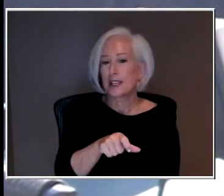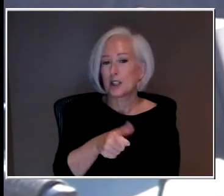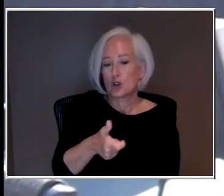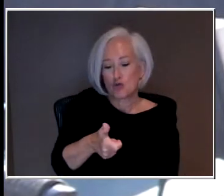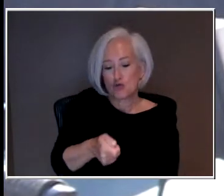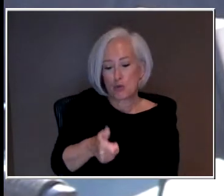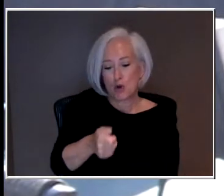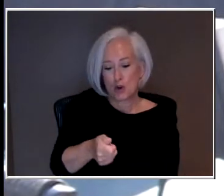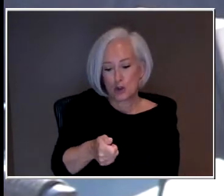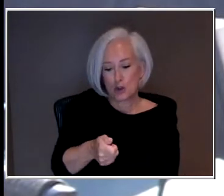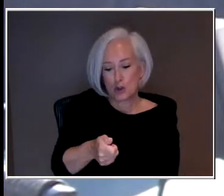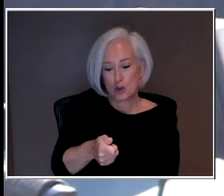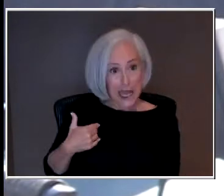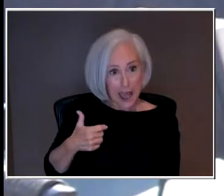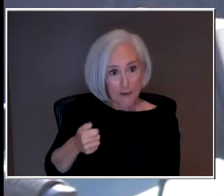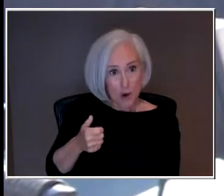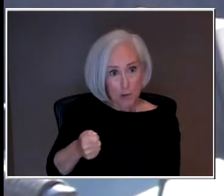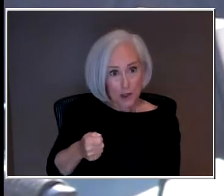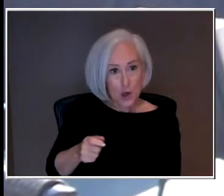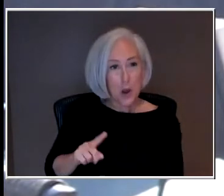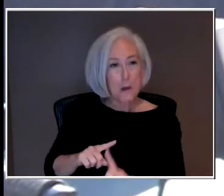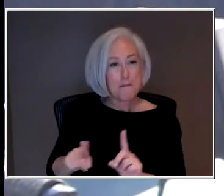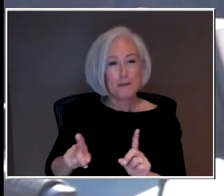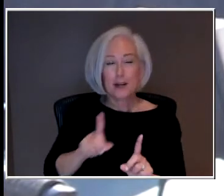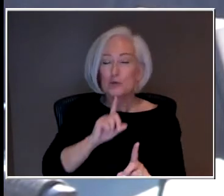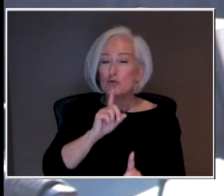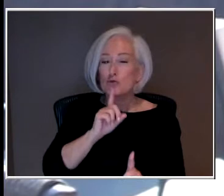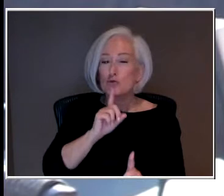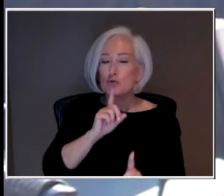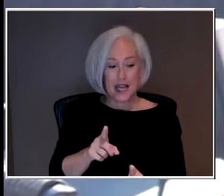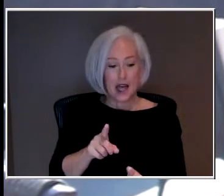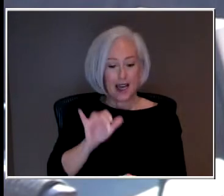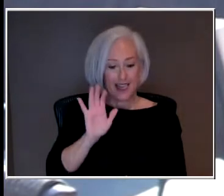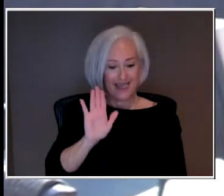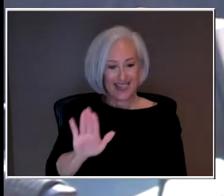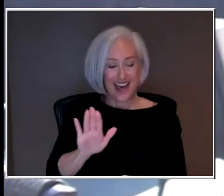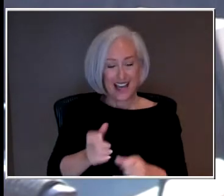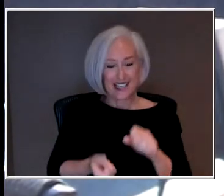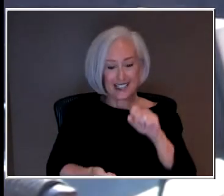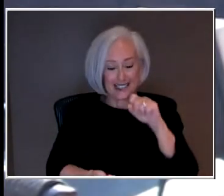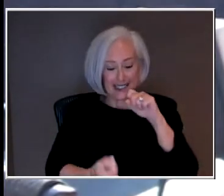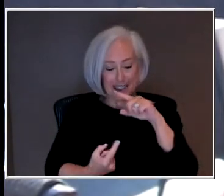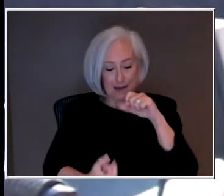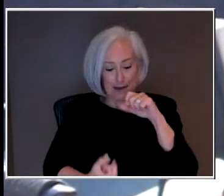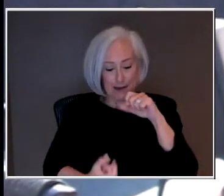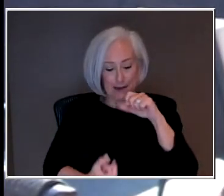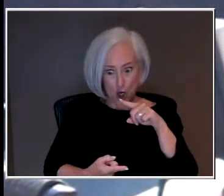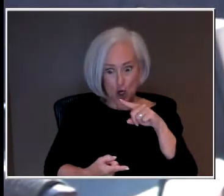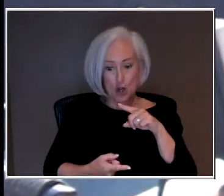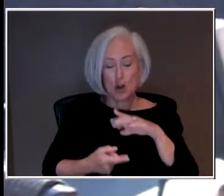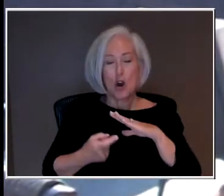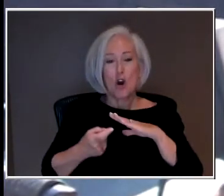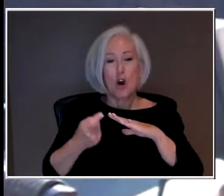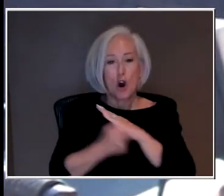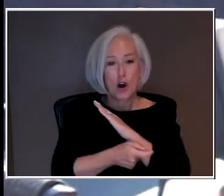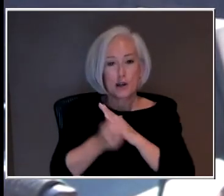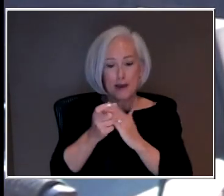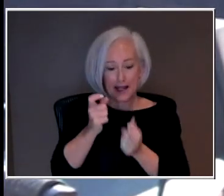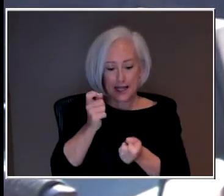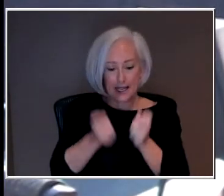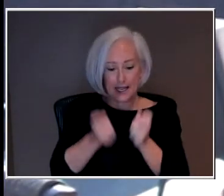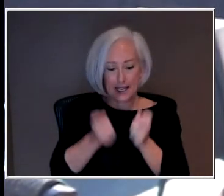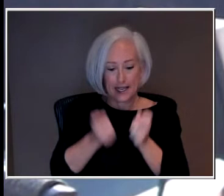is there. But ideally, the way that the stimulator works, because it auto-adjusts on the fly, it takes 4